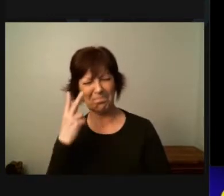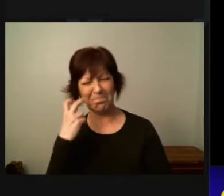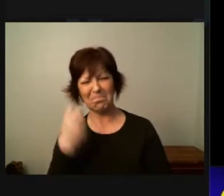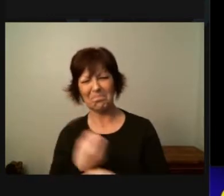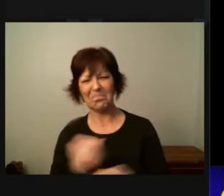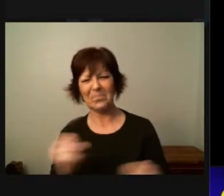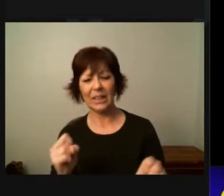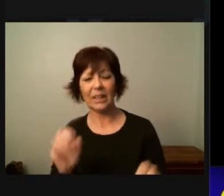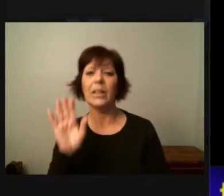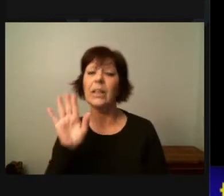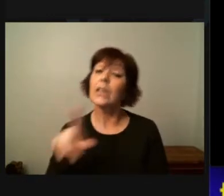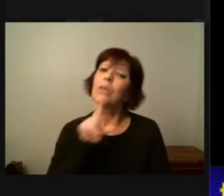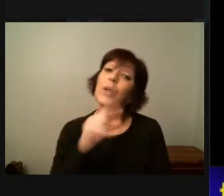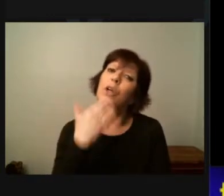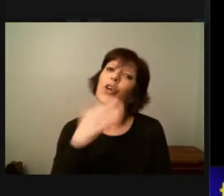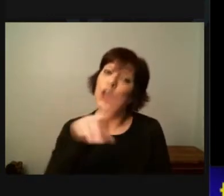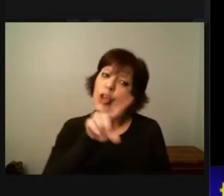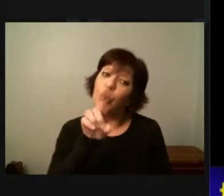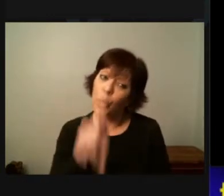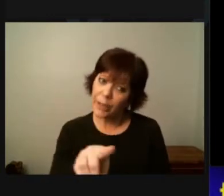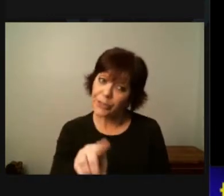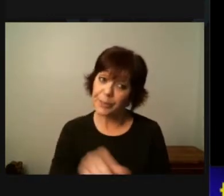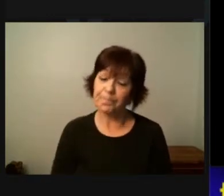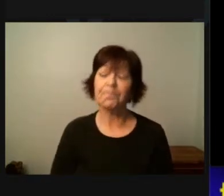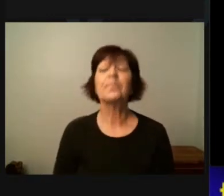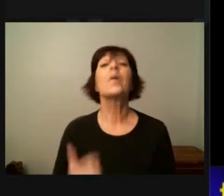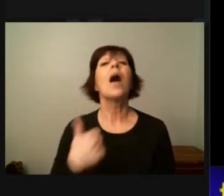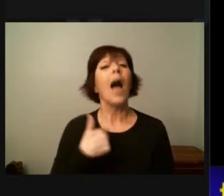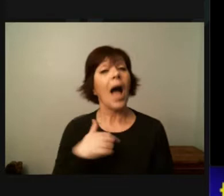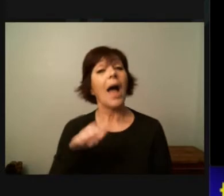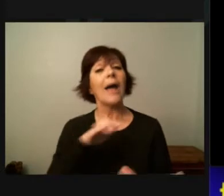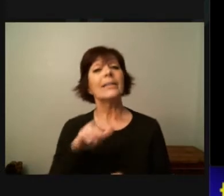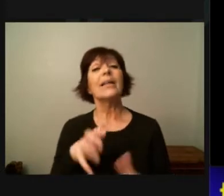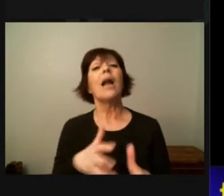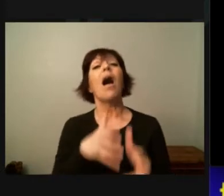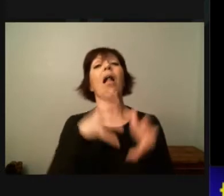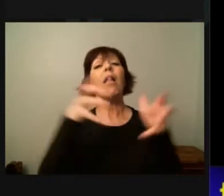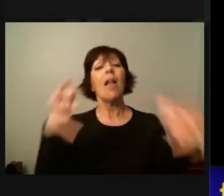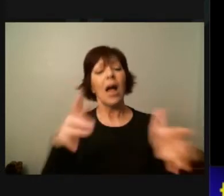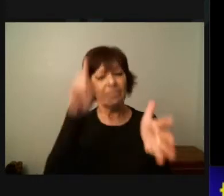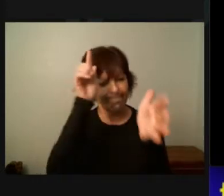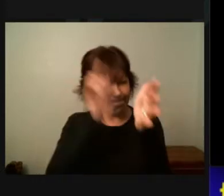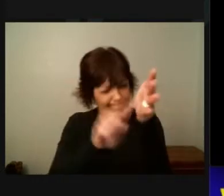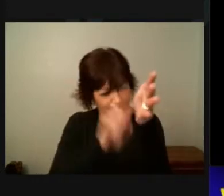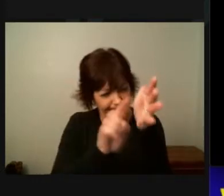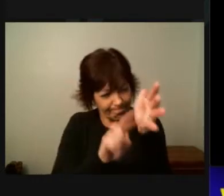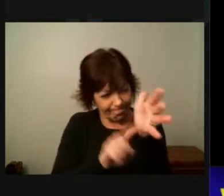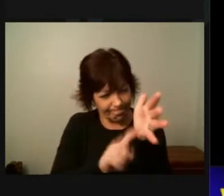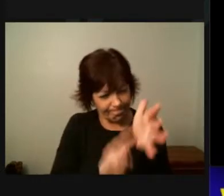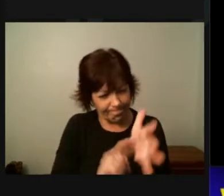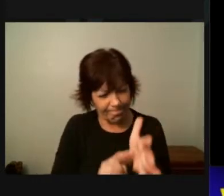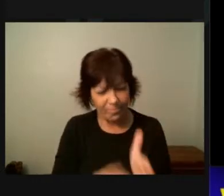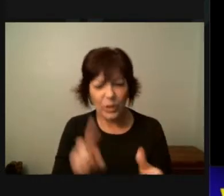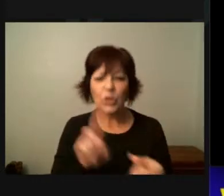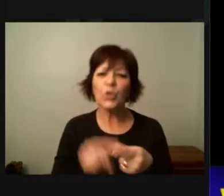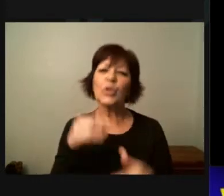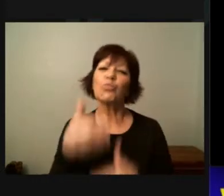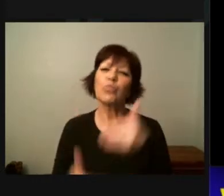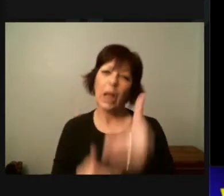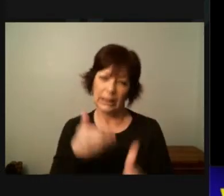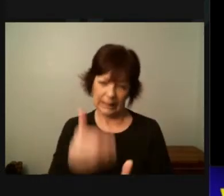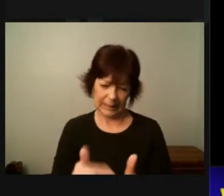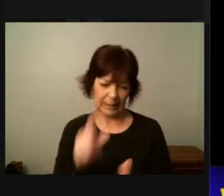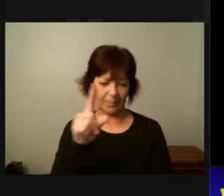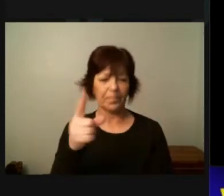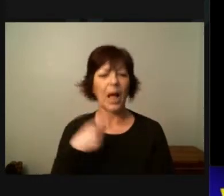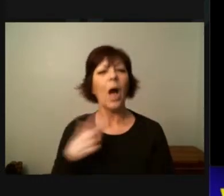was a really good question. So I did a lot of digging into the process. So I'd like to explain how